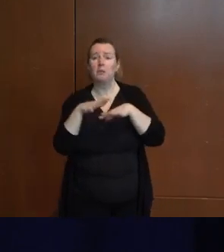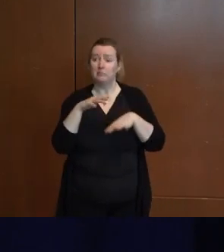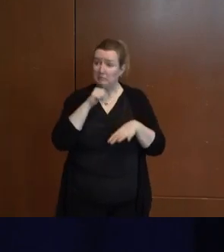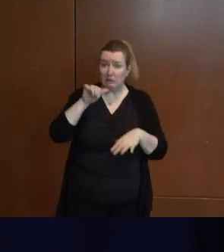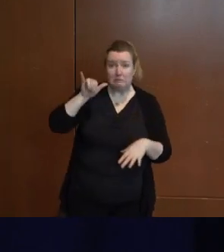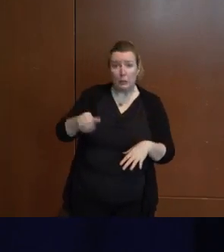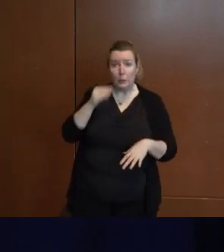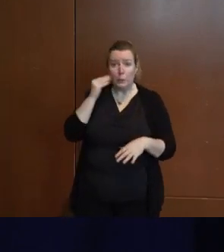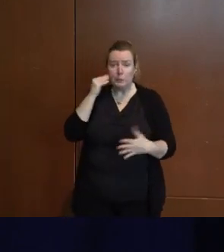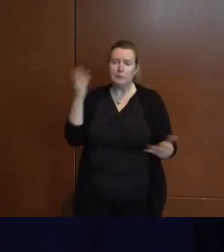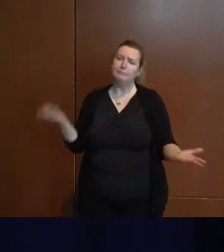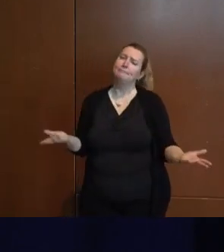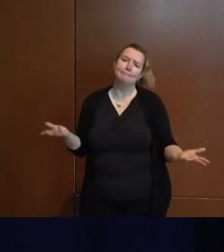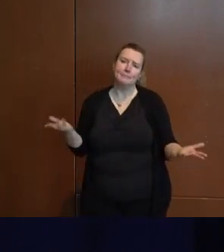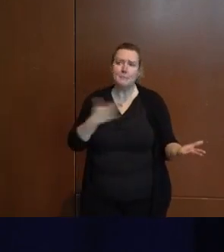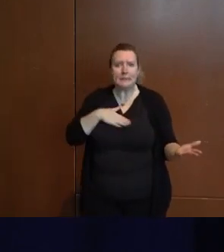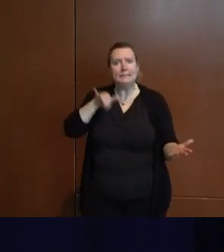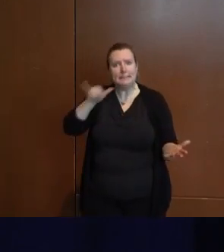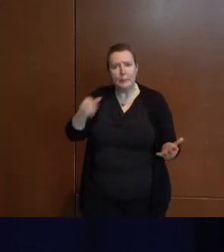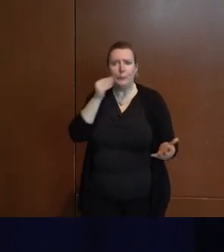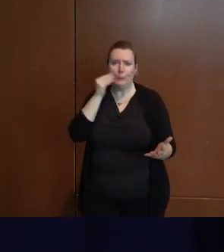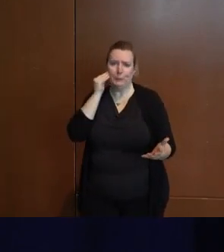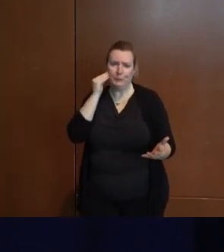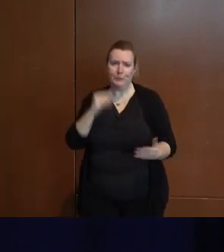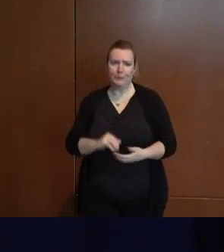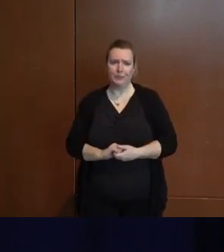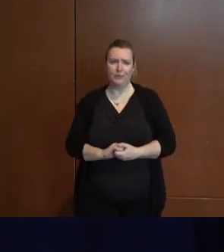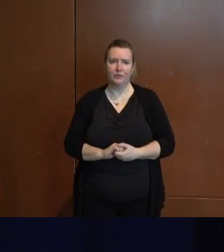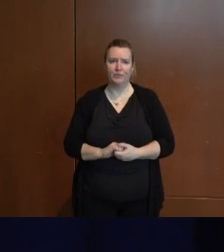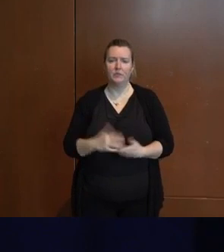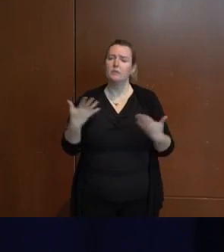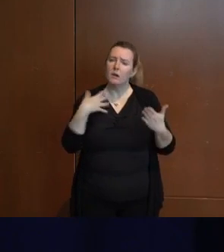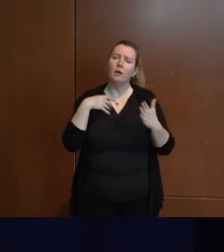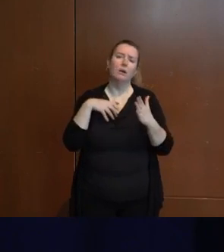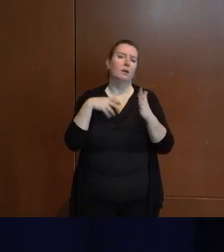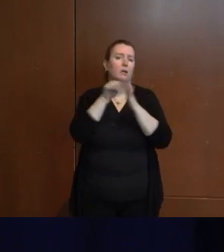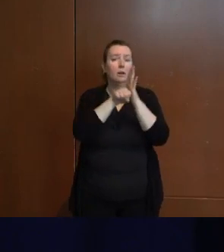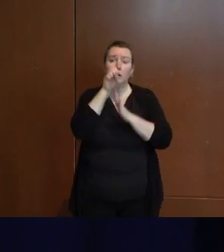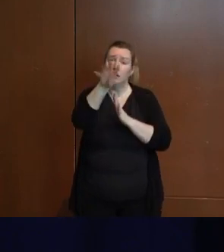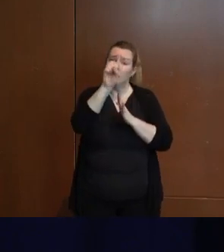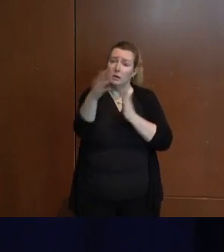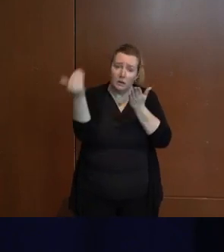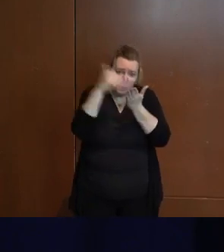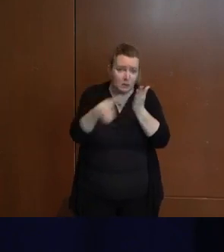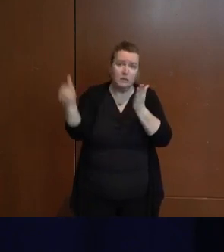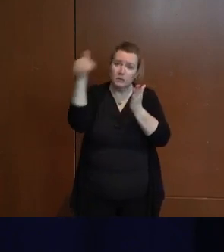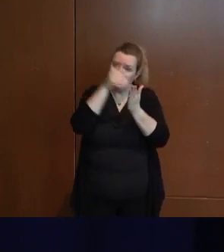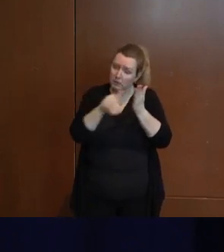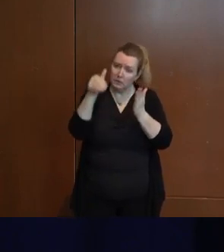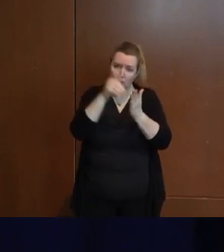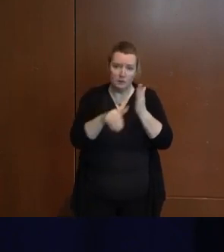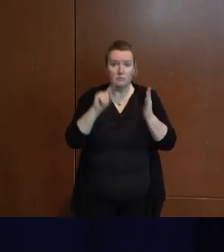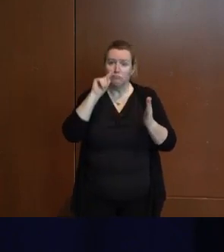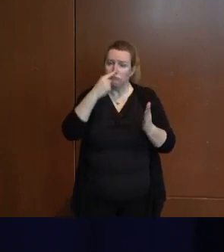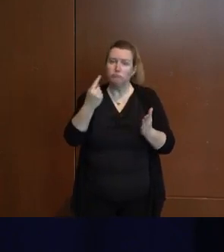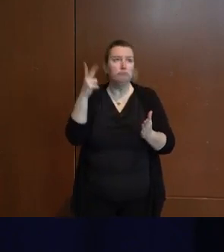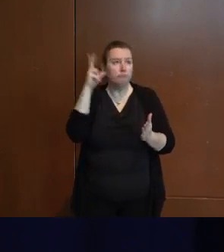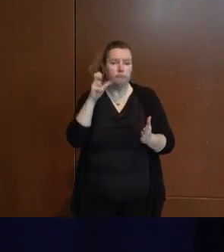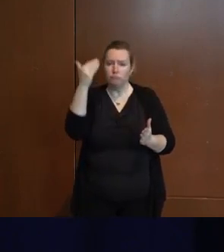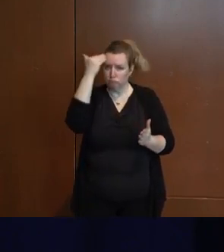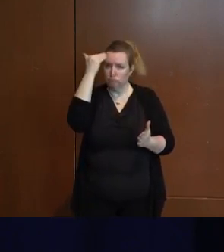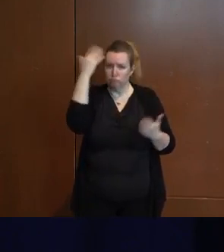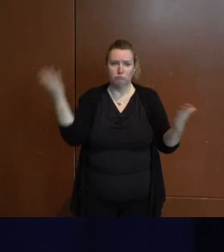talking about it for 4 weeks now, it feels like now. So again, I just stress that from a law enforcement perspective, and